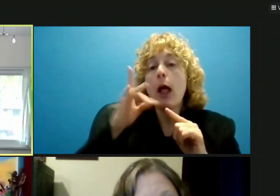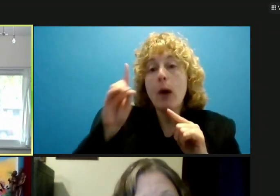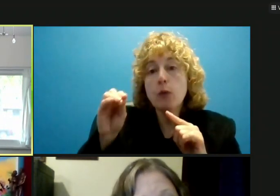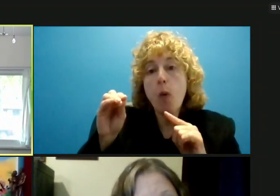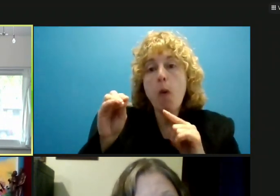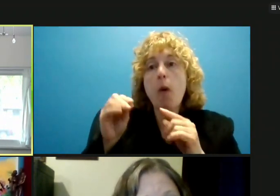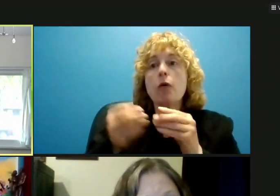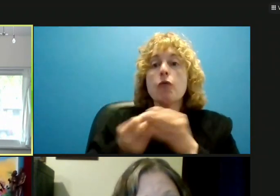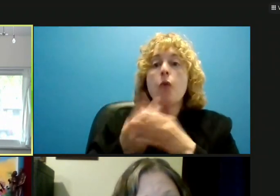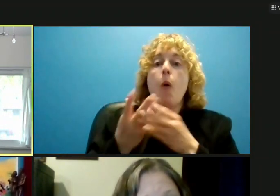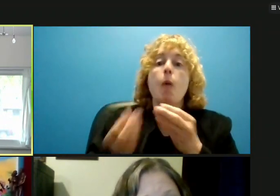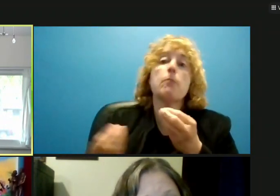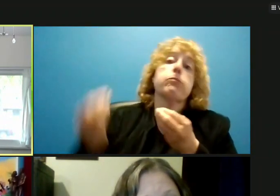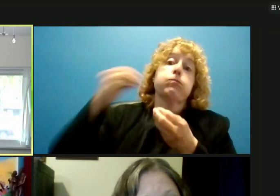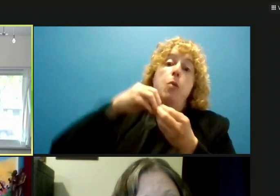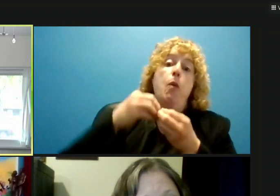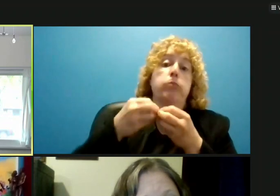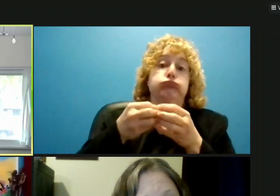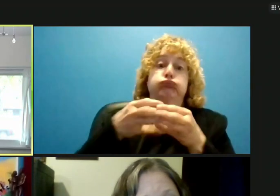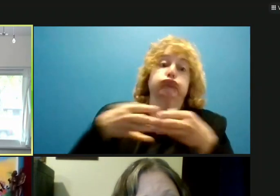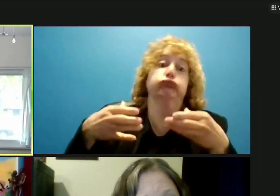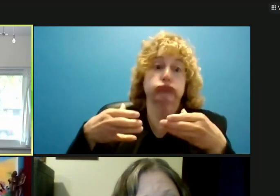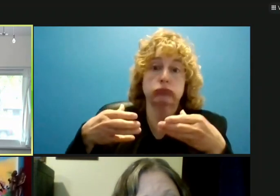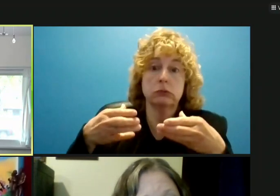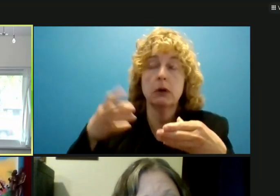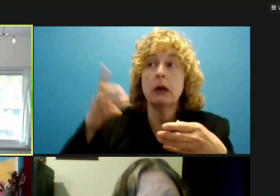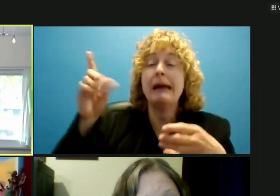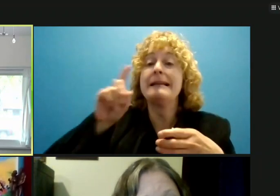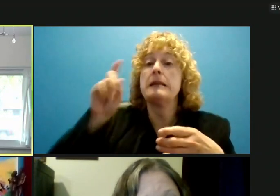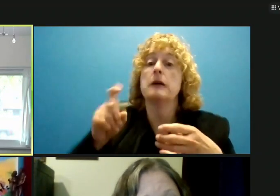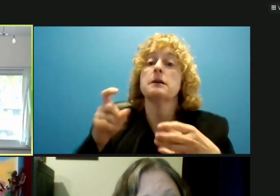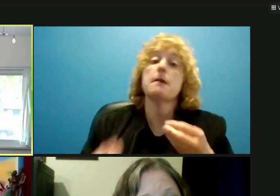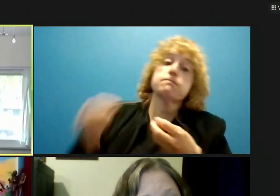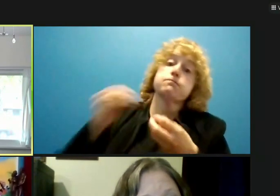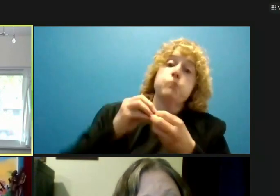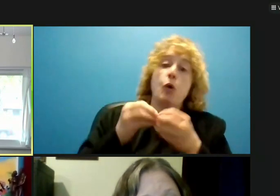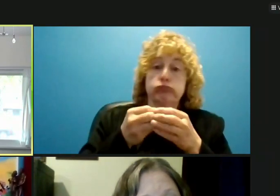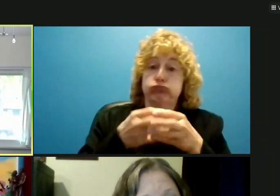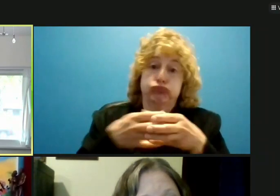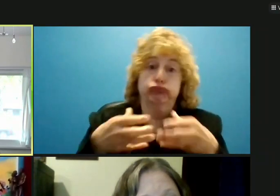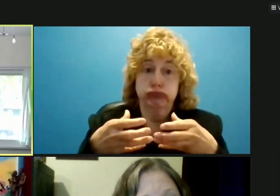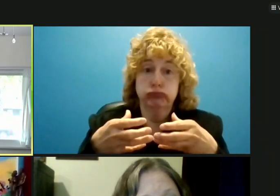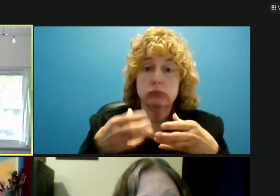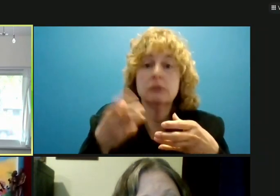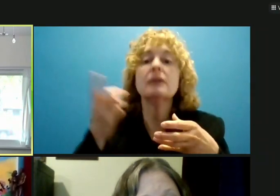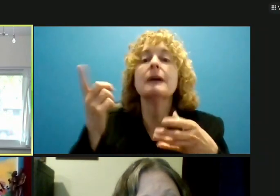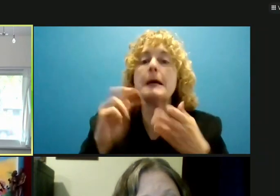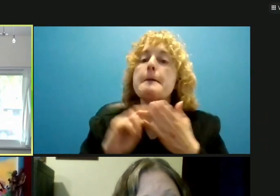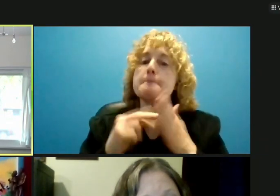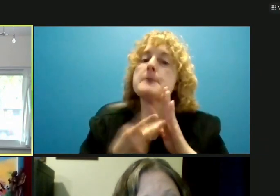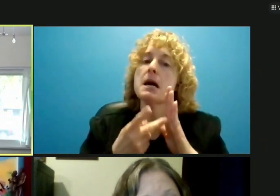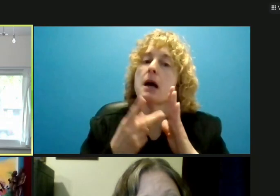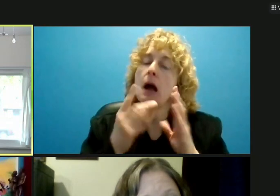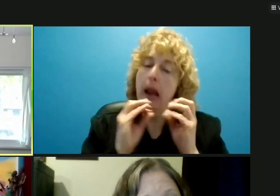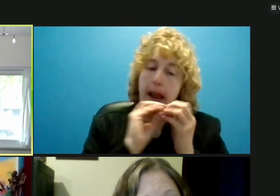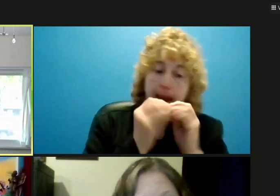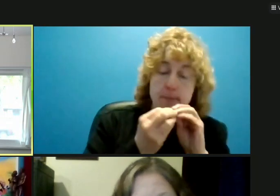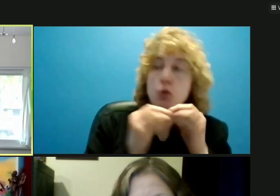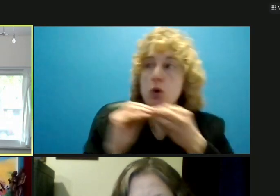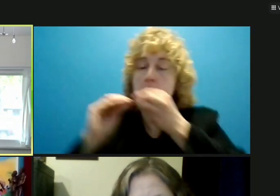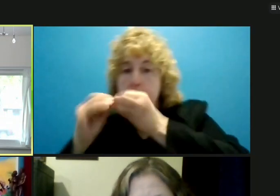they have to come up with the detailed numbers to know exactly how many people is. Today, each